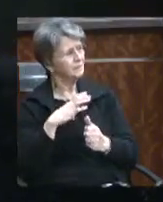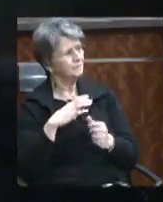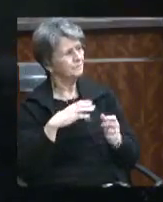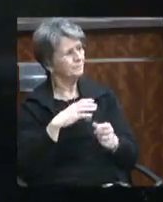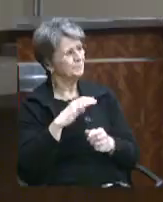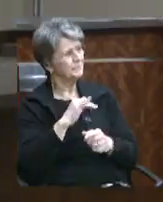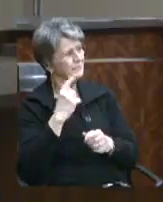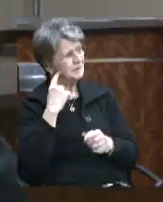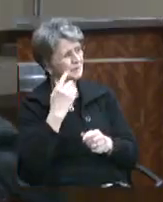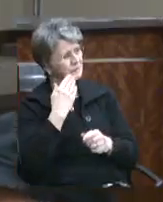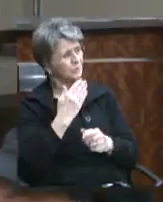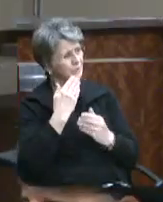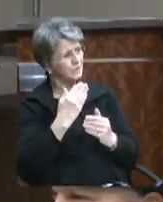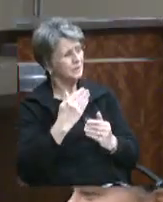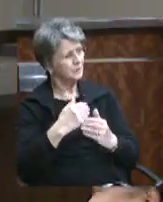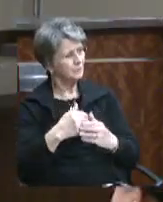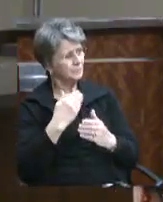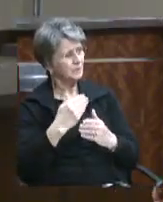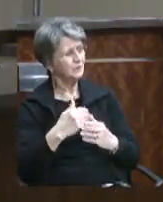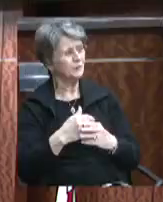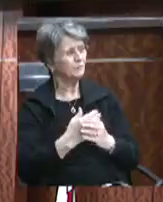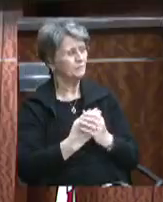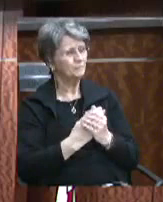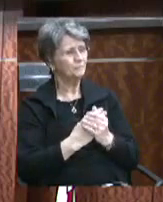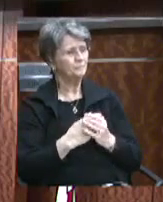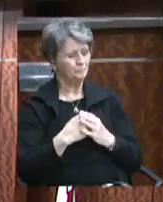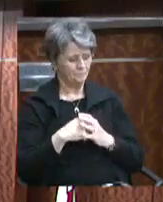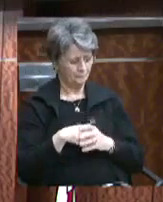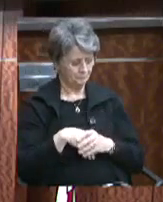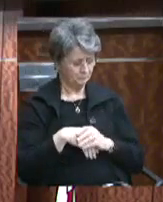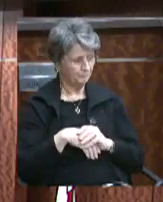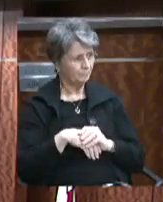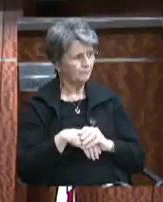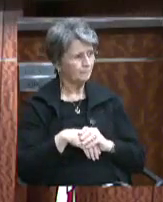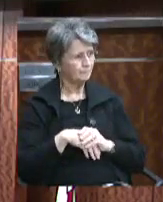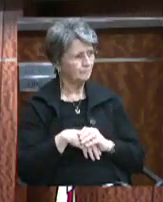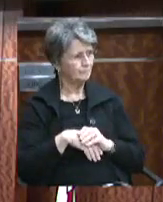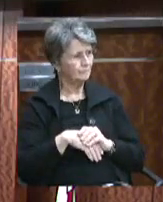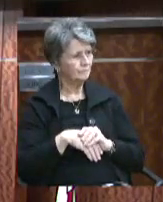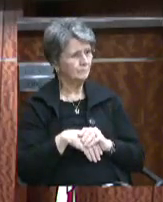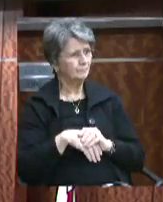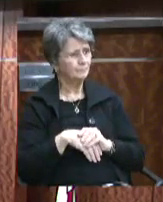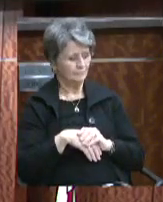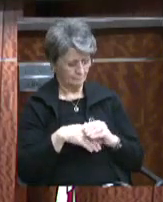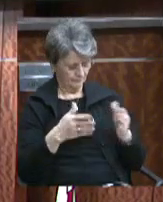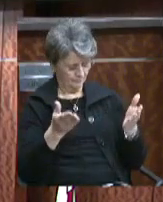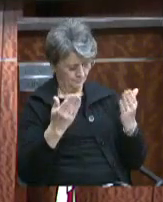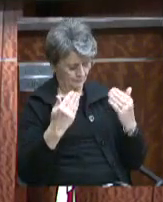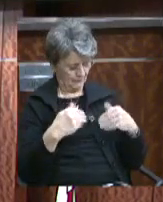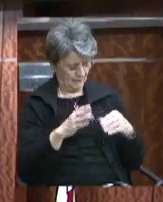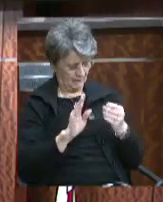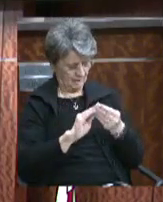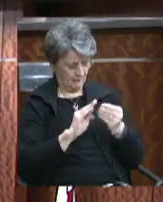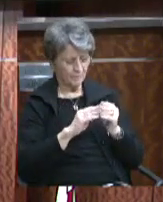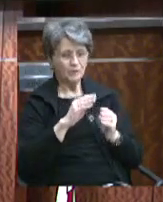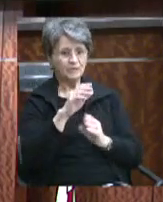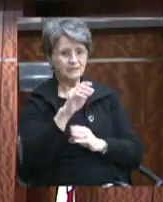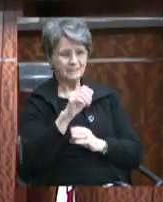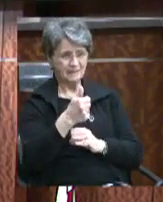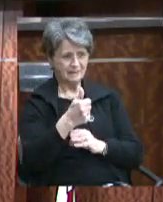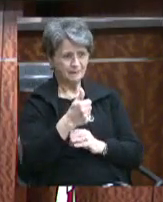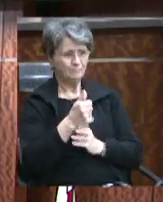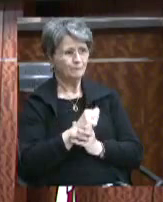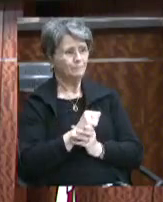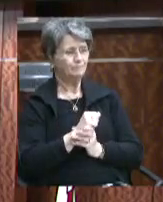Good, thank you. Great. Thank you for coming out. Thank you, Mr. President. Thank you, Mr. Hazel. Okay, we'll move to agenda item number 10.